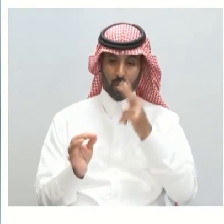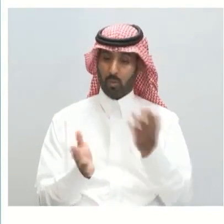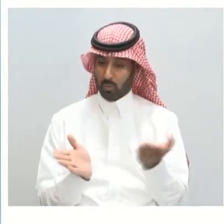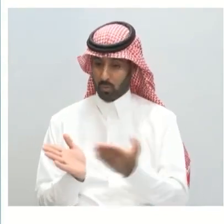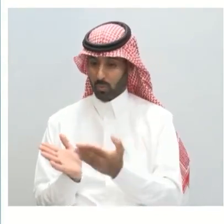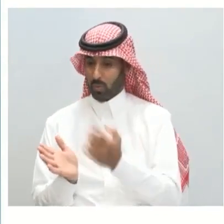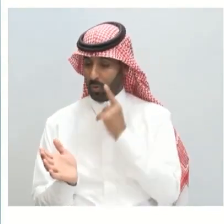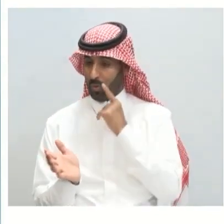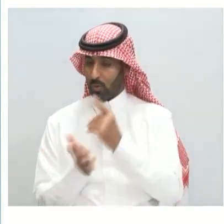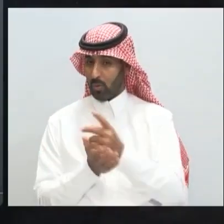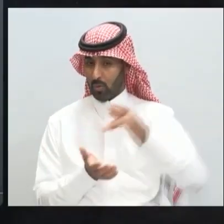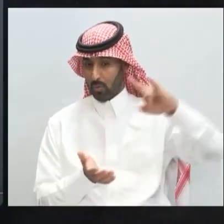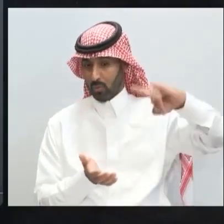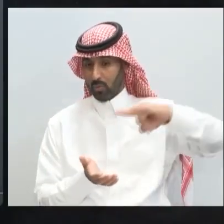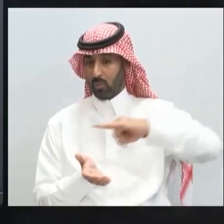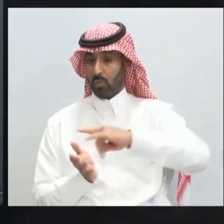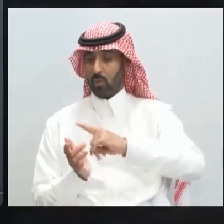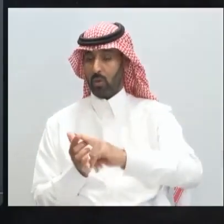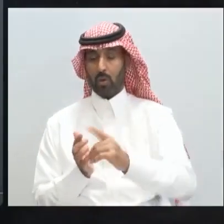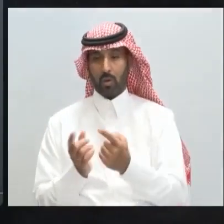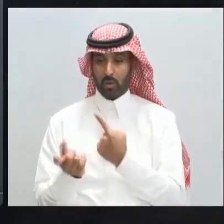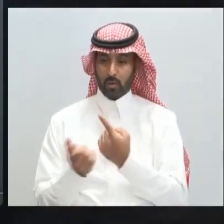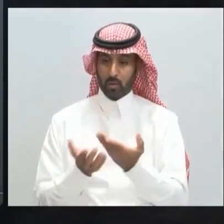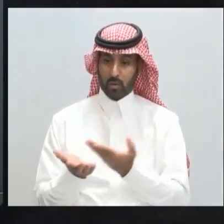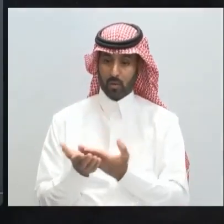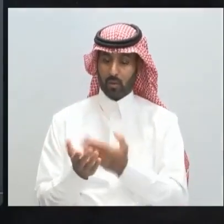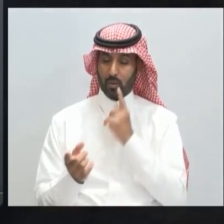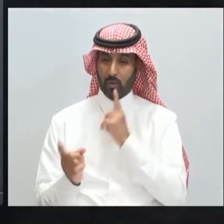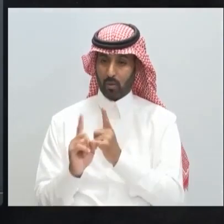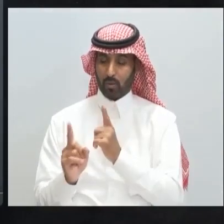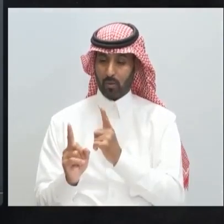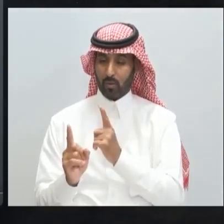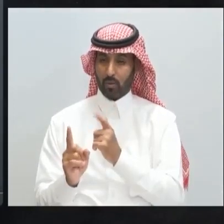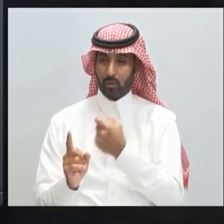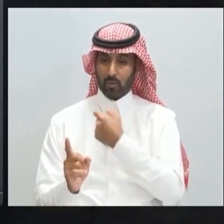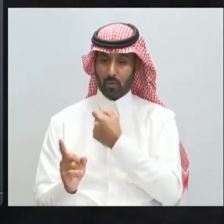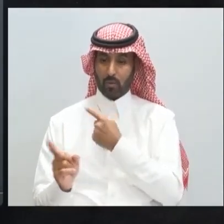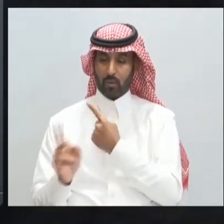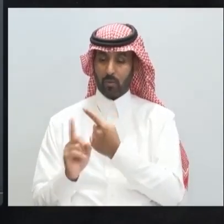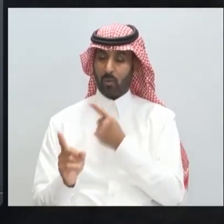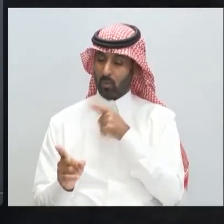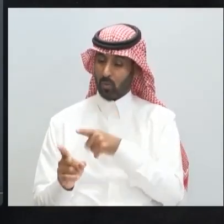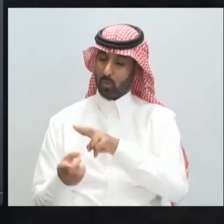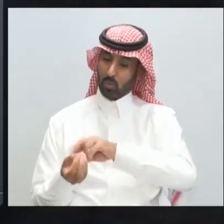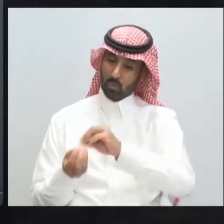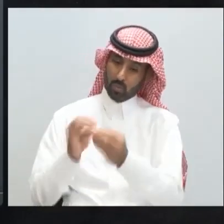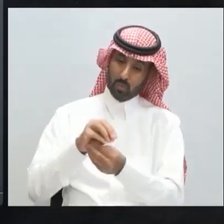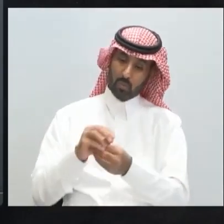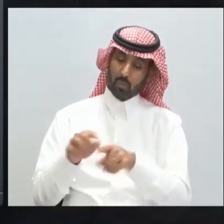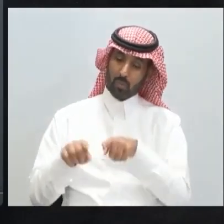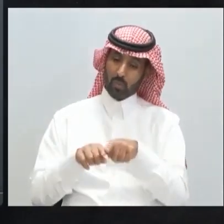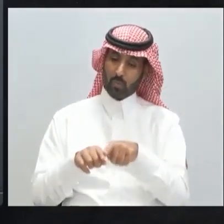welcome at the airport. And of course, when you're finished, change the positions. Maybe your friend will be the reporter and you will